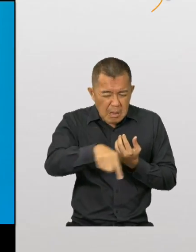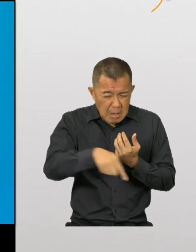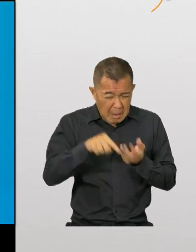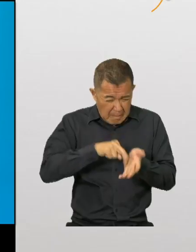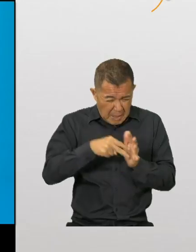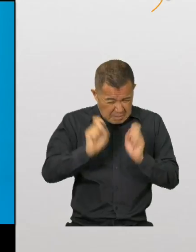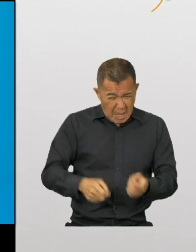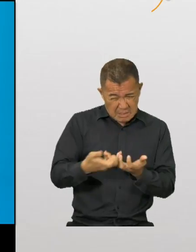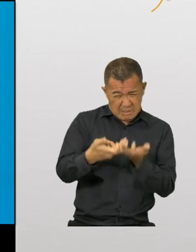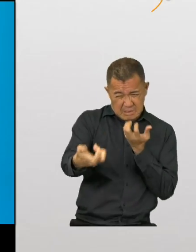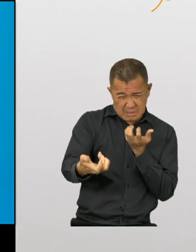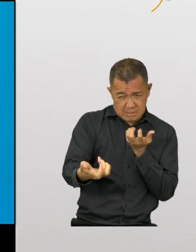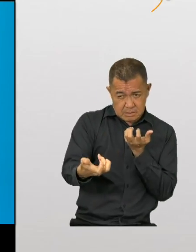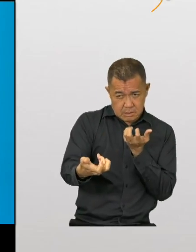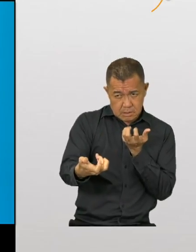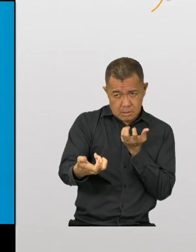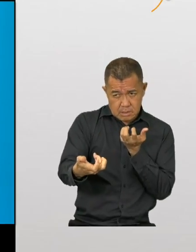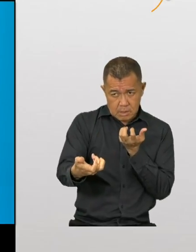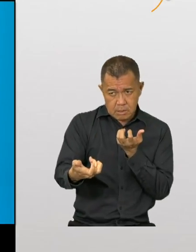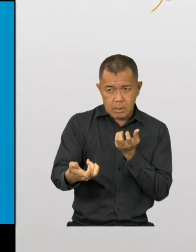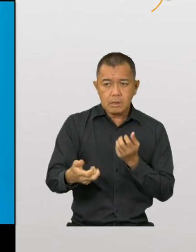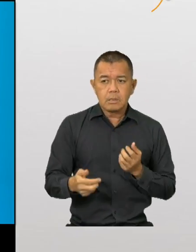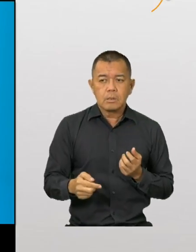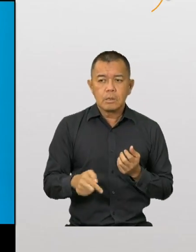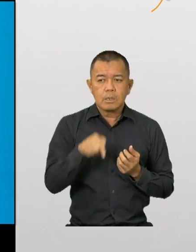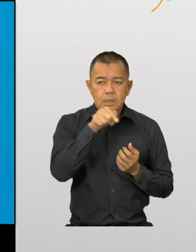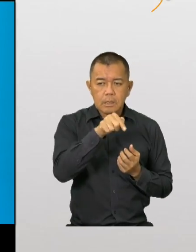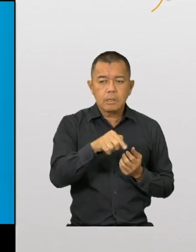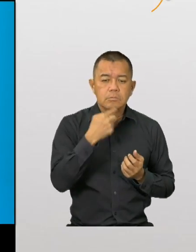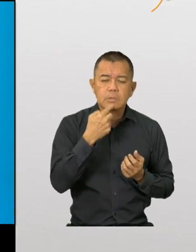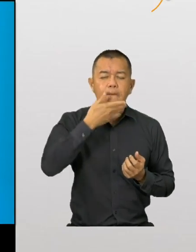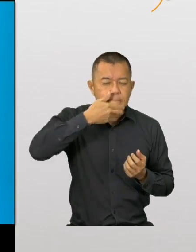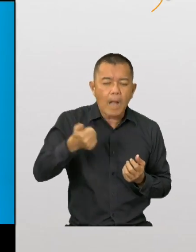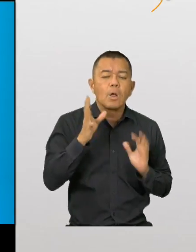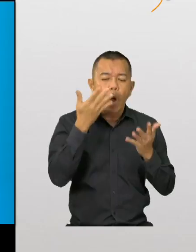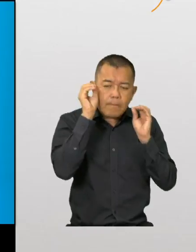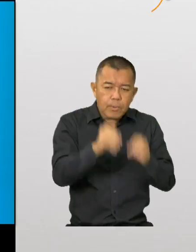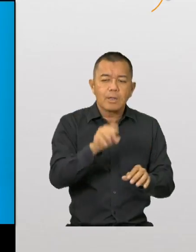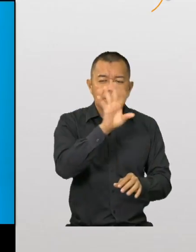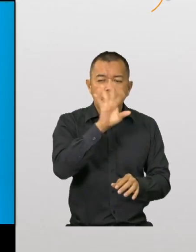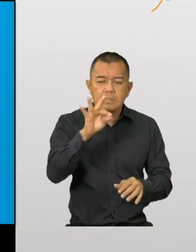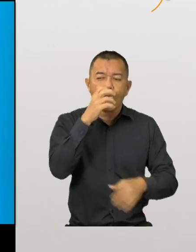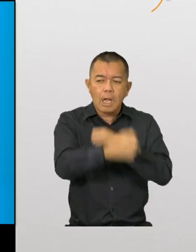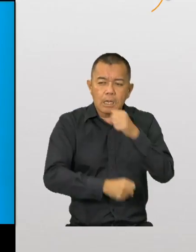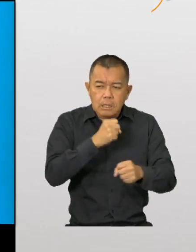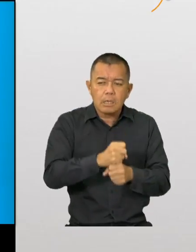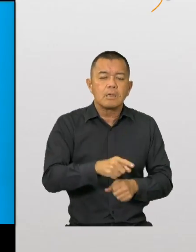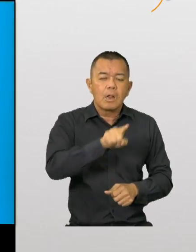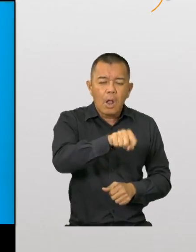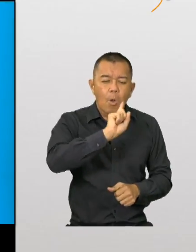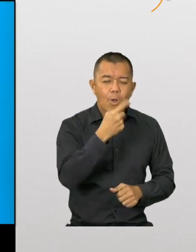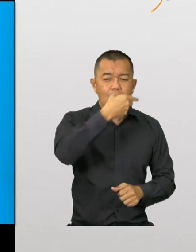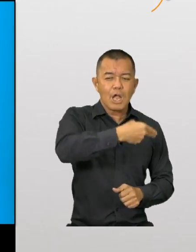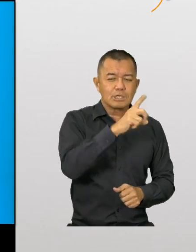So that's why 99-year leases are not just for HDB flats. In fact, for private housing also. The government